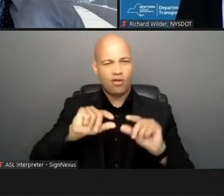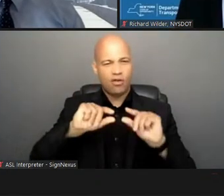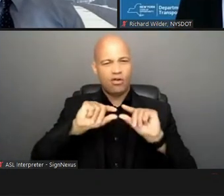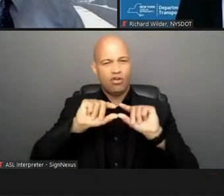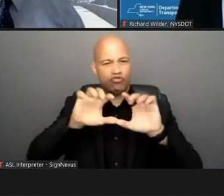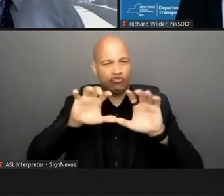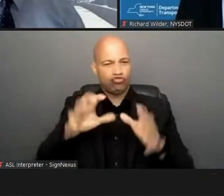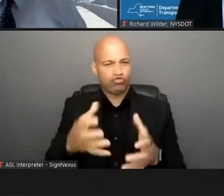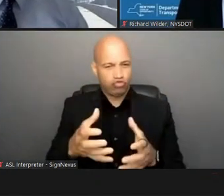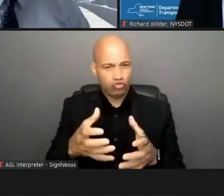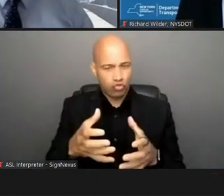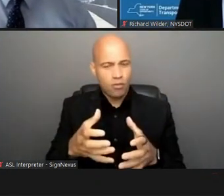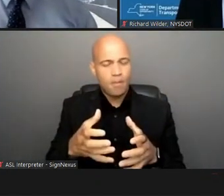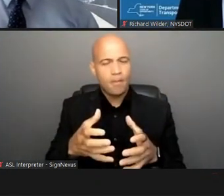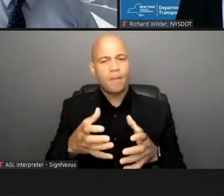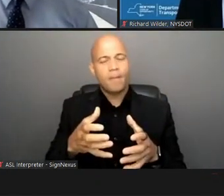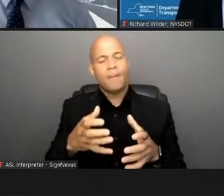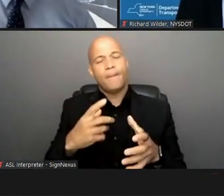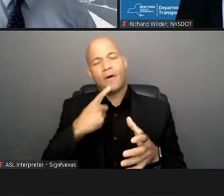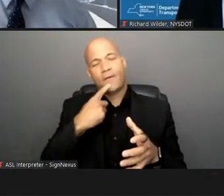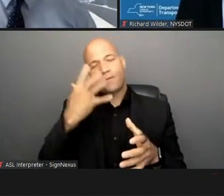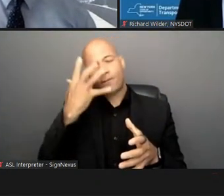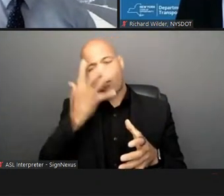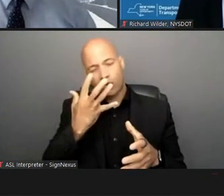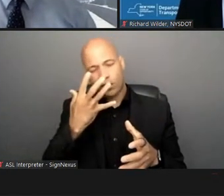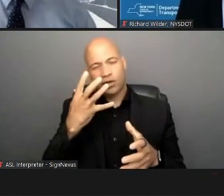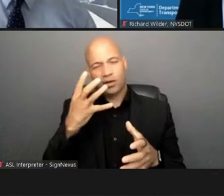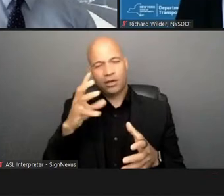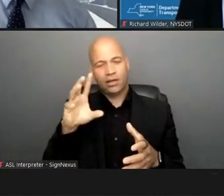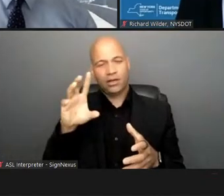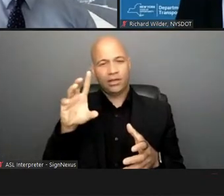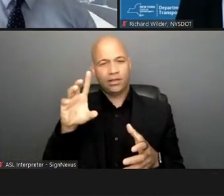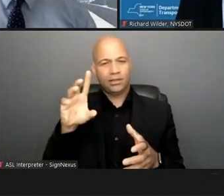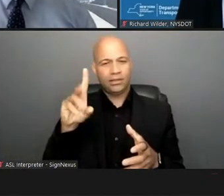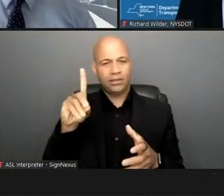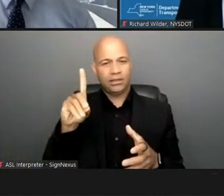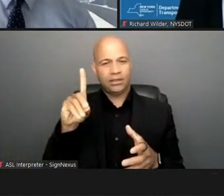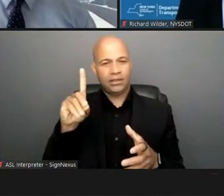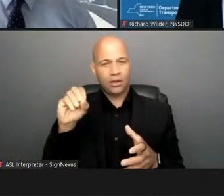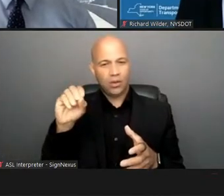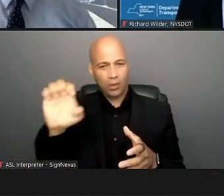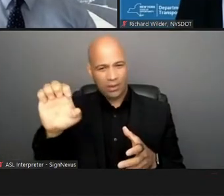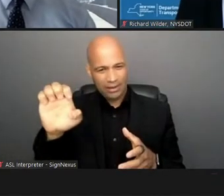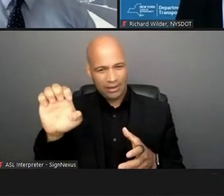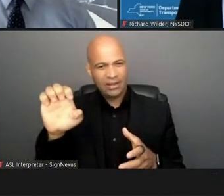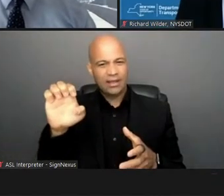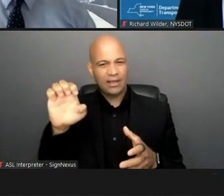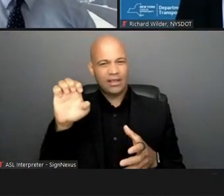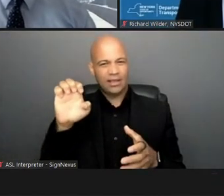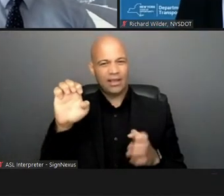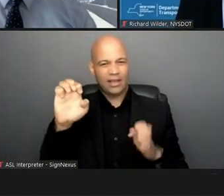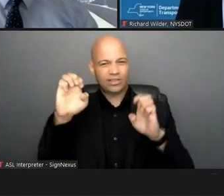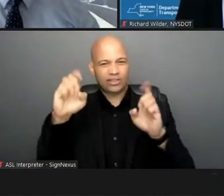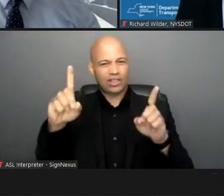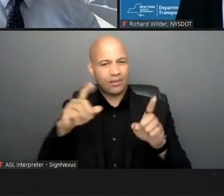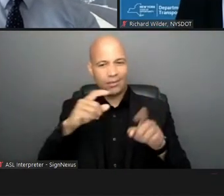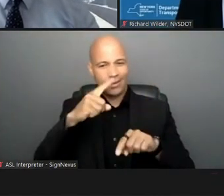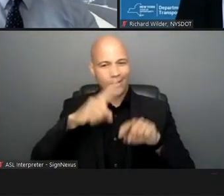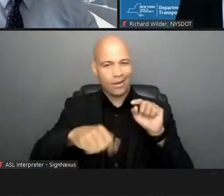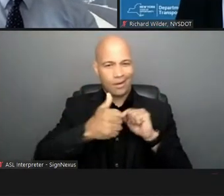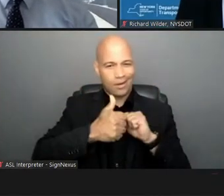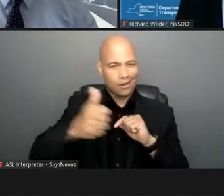unfortunately the Department of Education has not been able to offer our children a ride up to their school